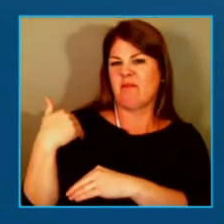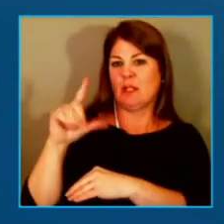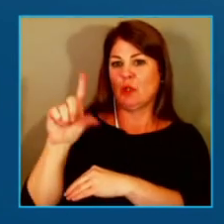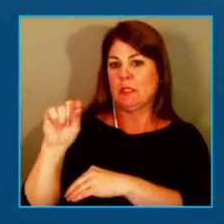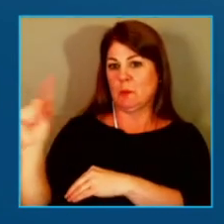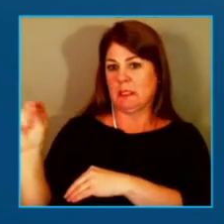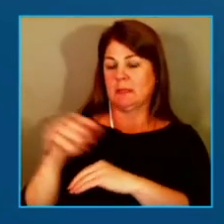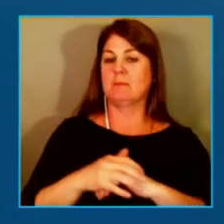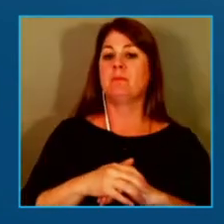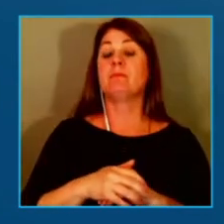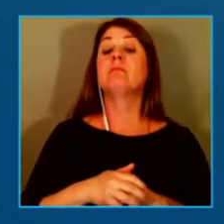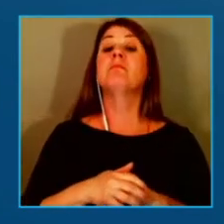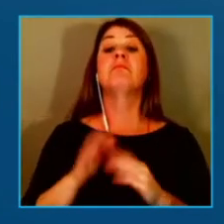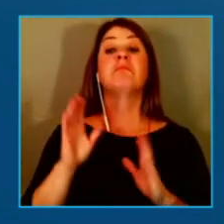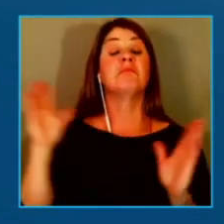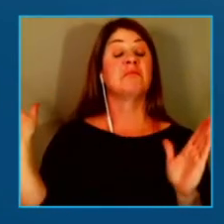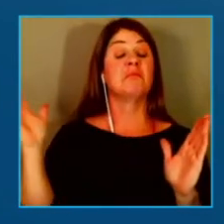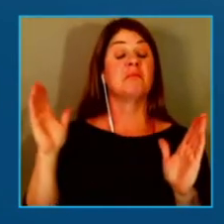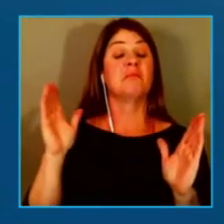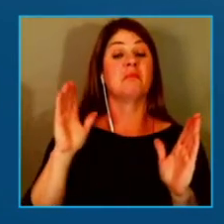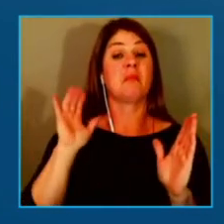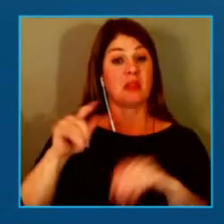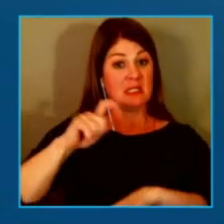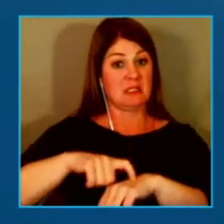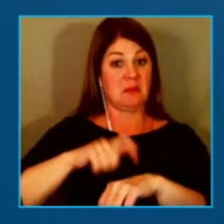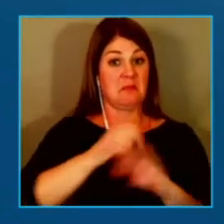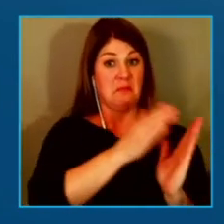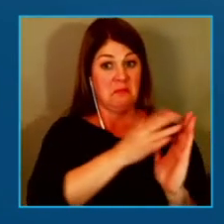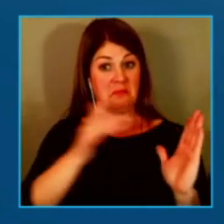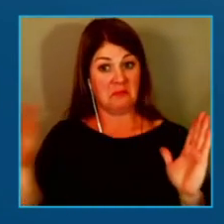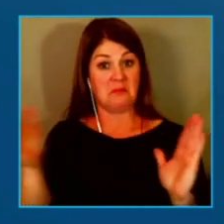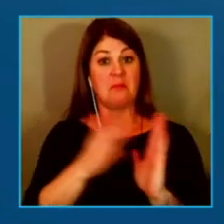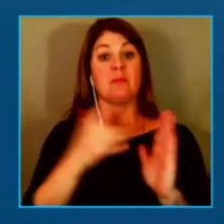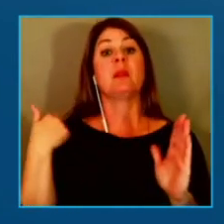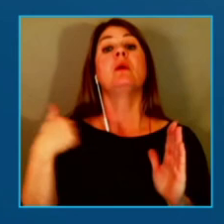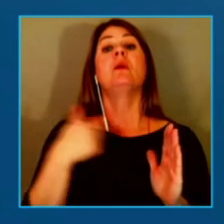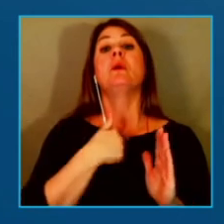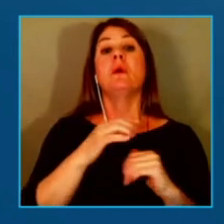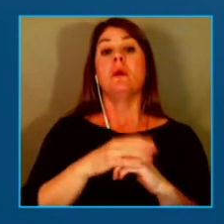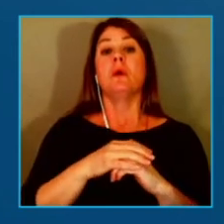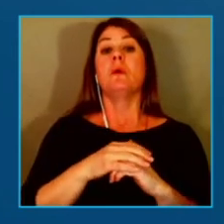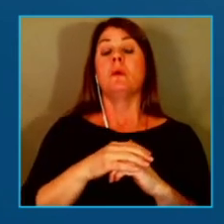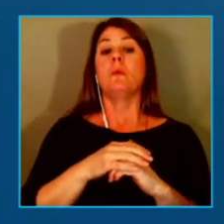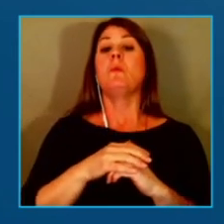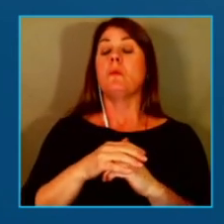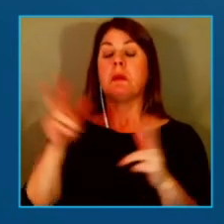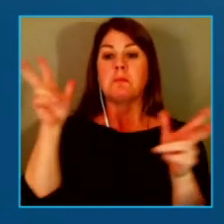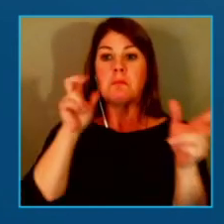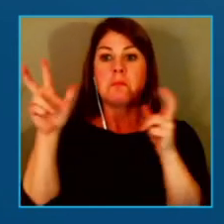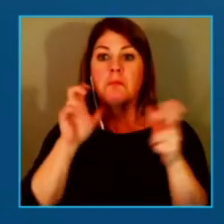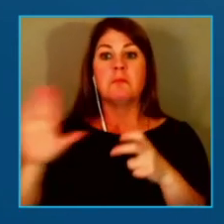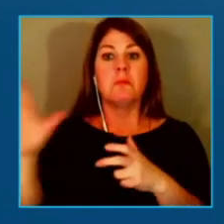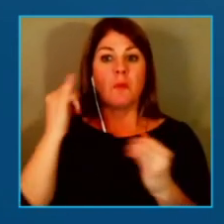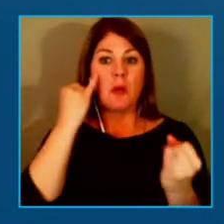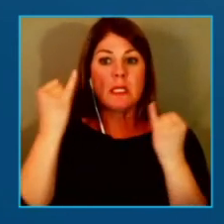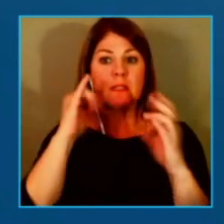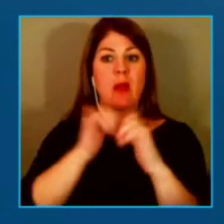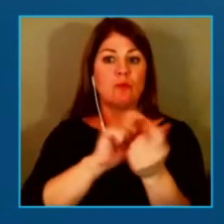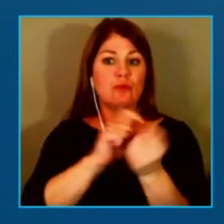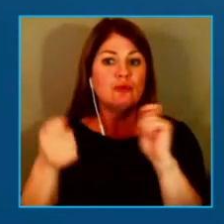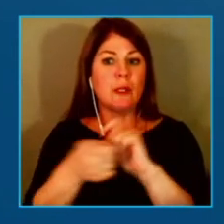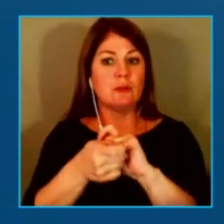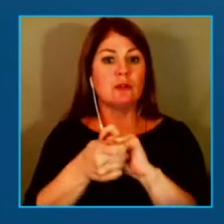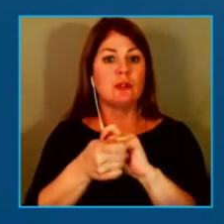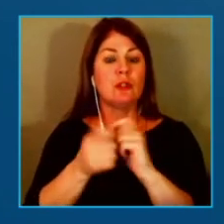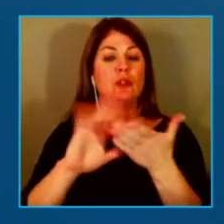this process, I have been committed to hearing from West Virginia Democrats and their ideas on how we can make changes to strengthen